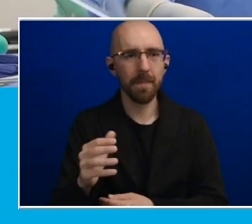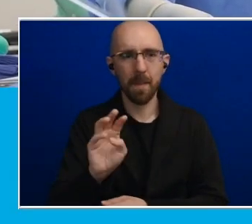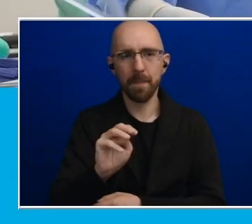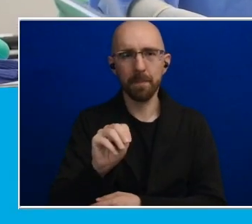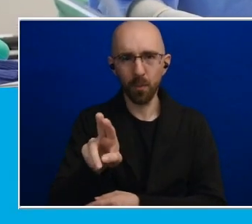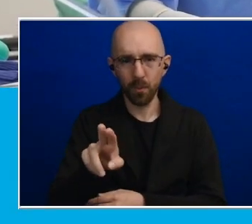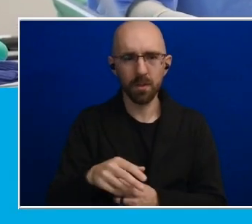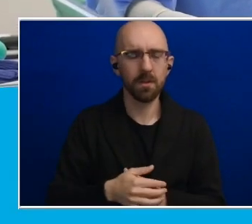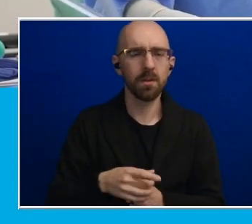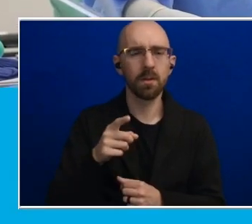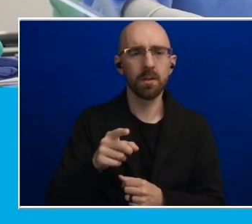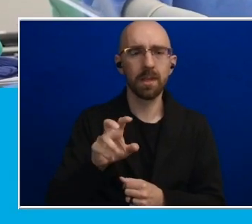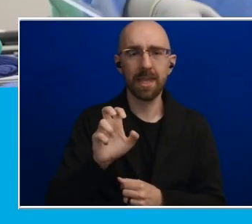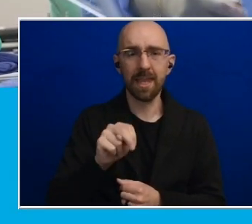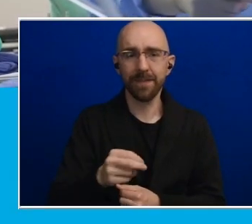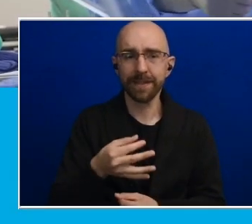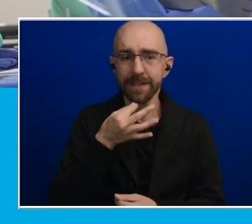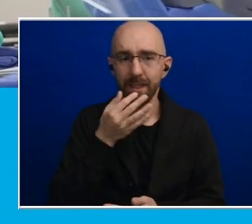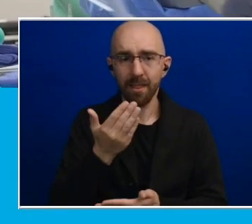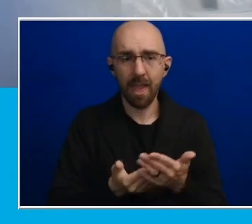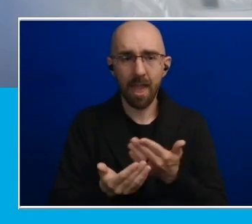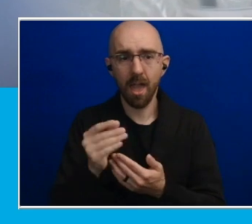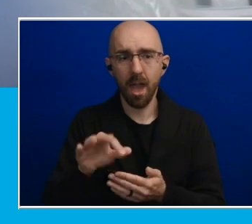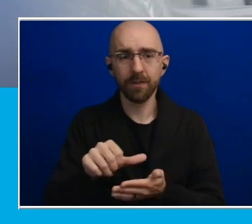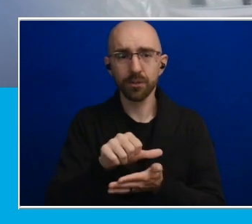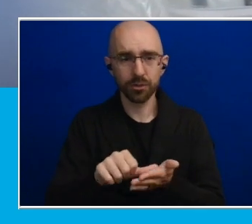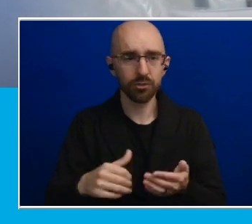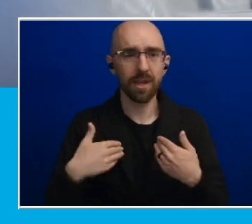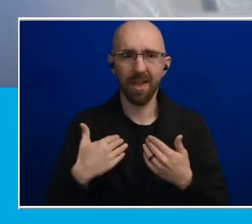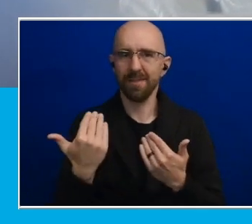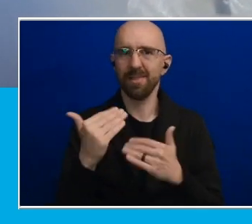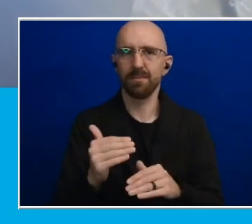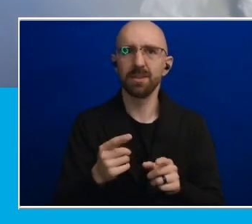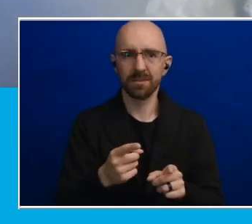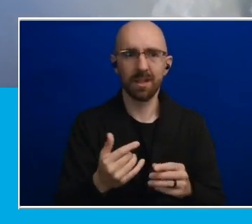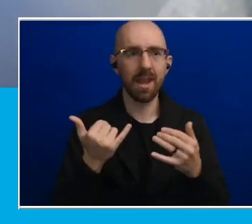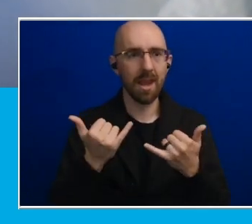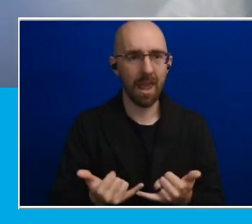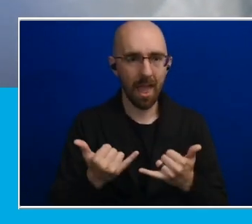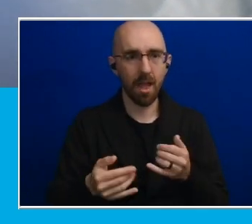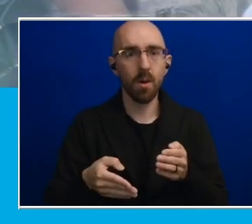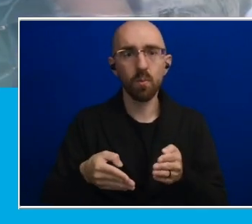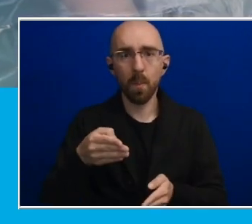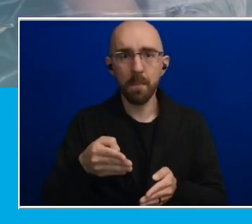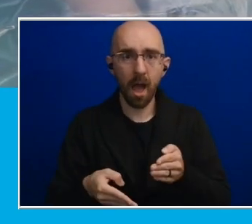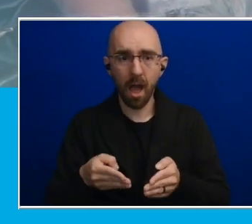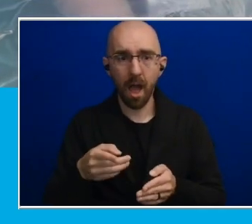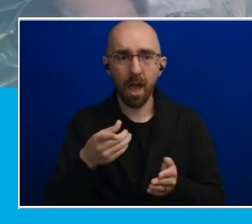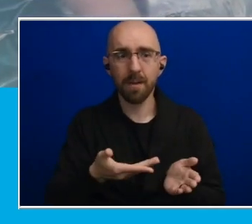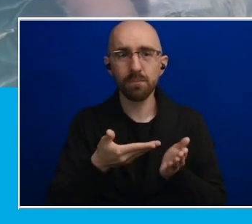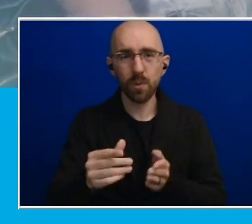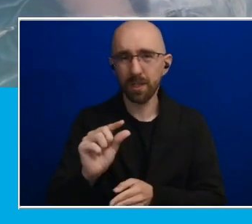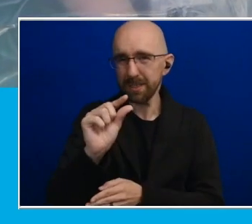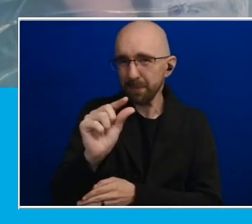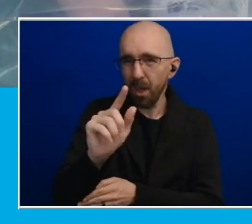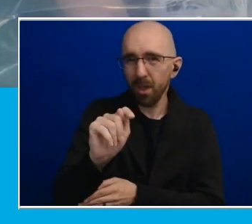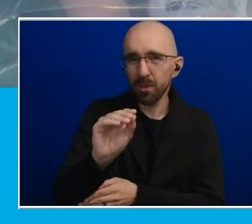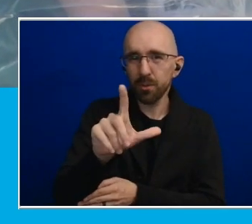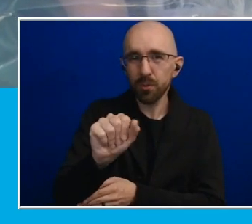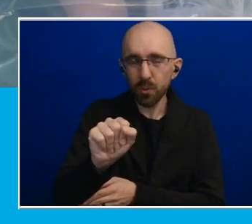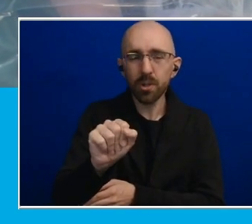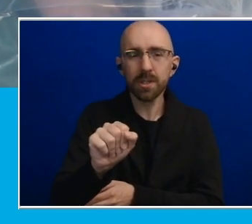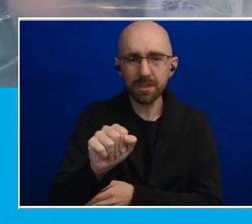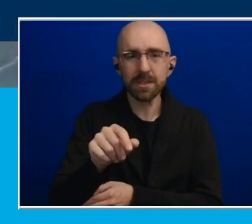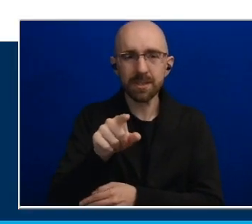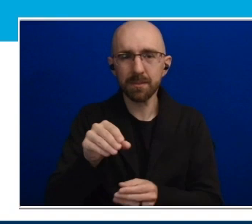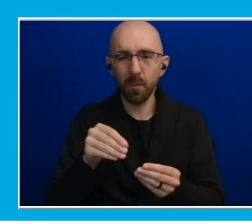the skilled hands of a surgeon have their limits. Now robots are bringing tinier tools and more precise movements into